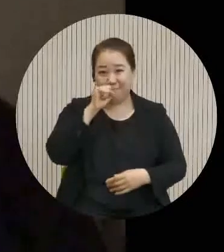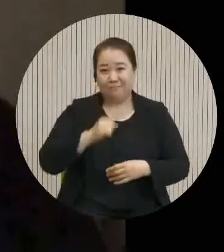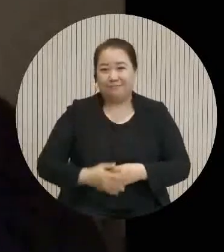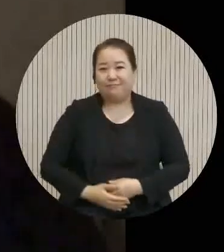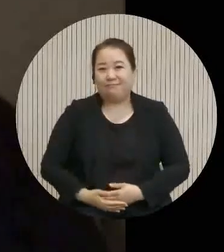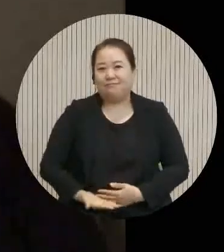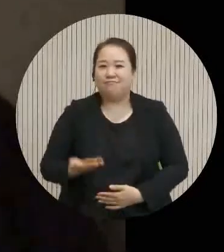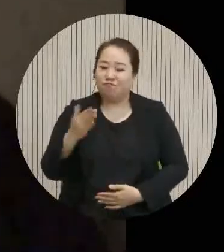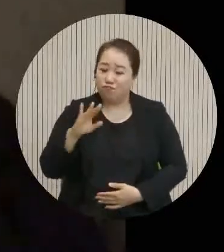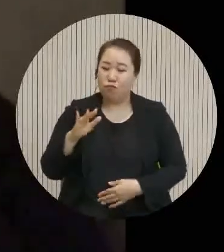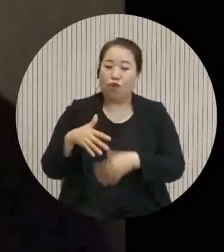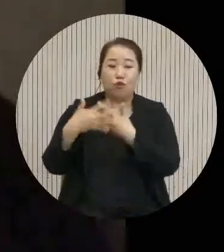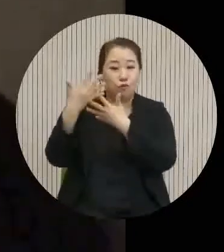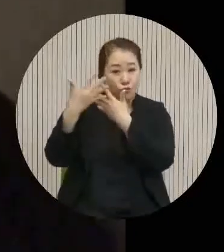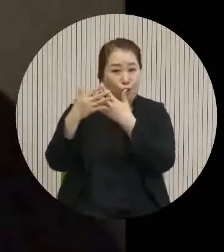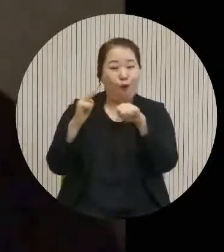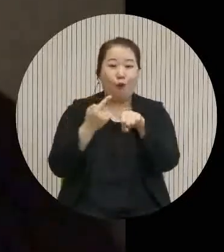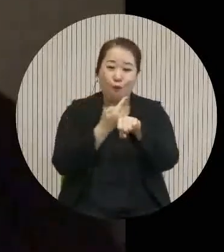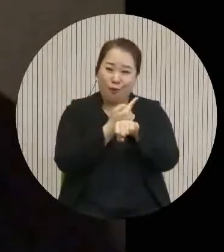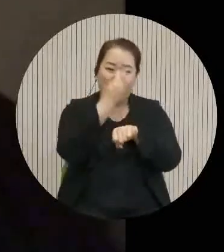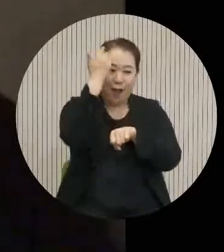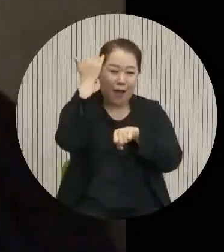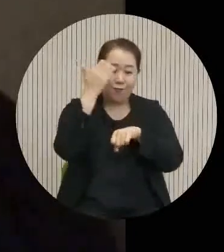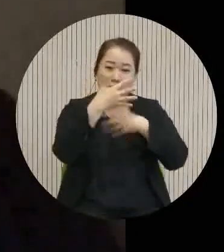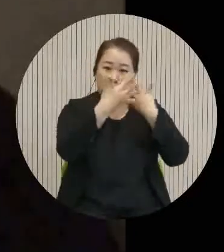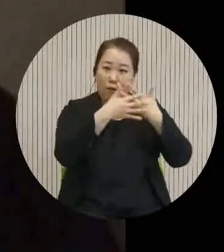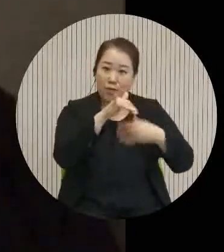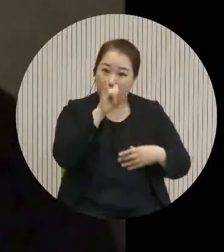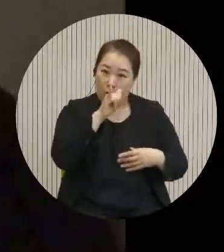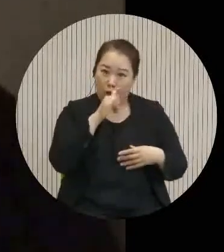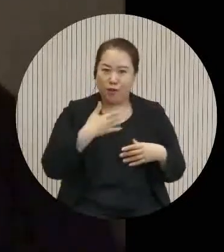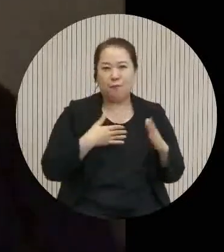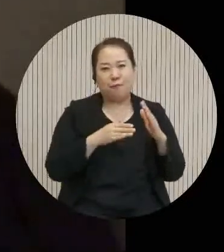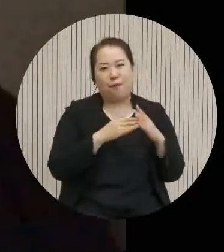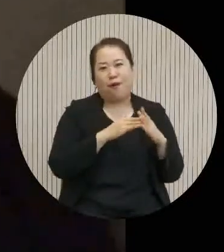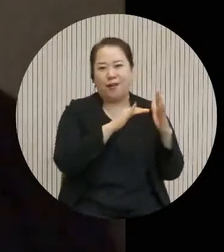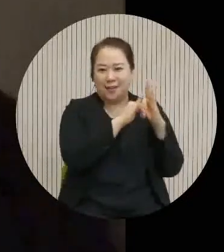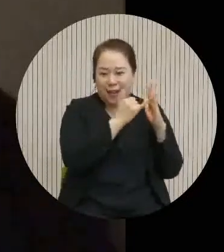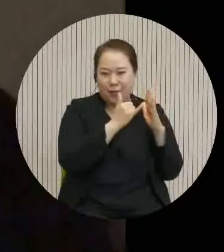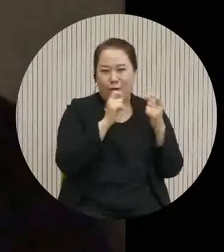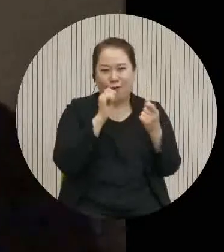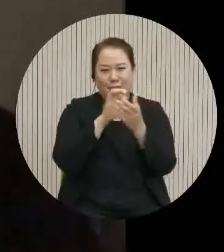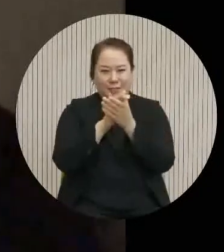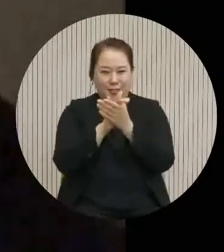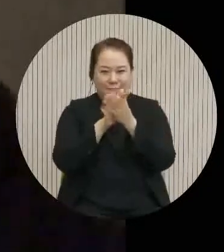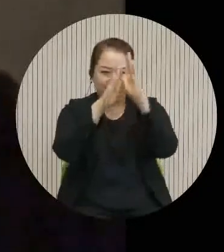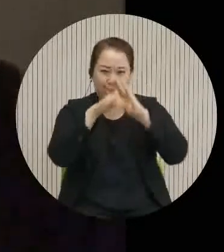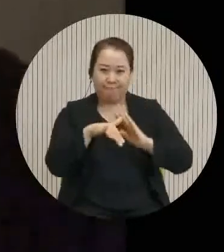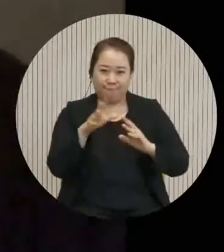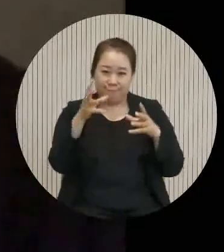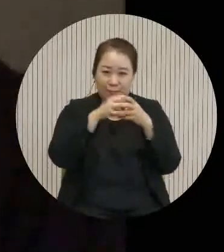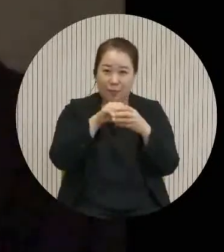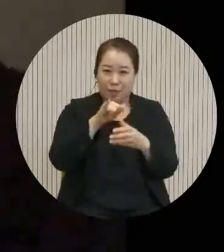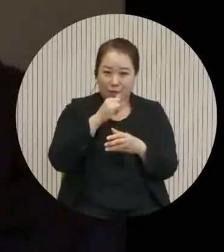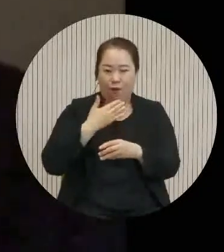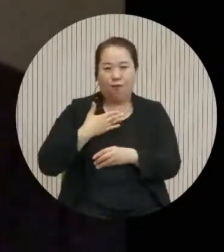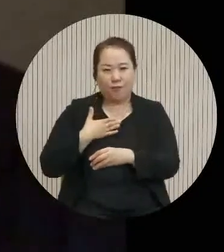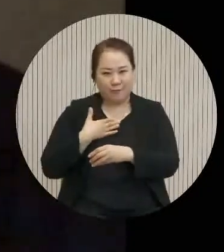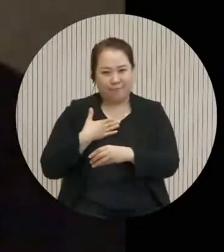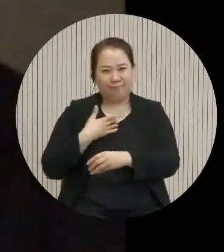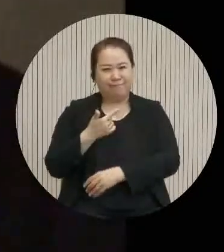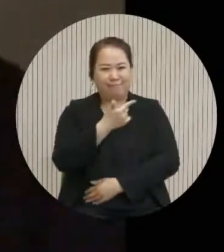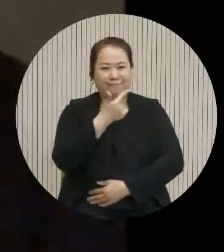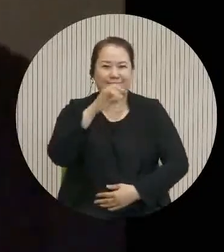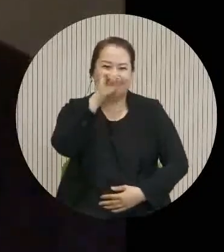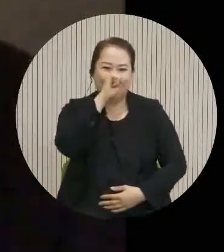a human interest story about family, friends, and it is fabulous. And this is a wonderful source. You combine that in